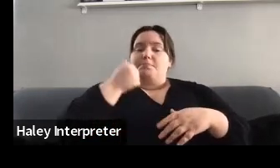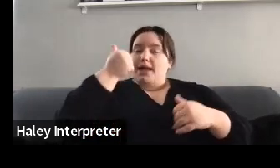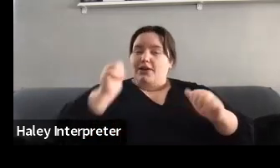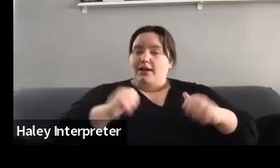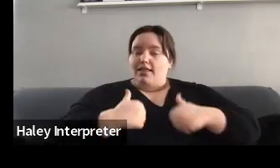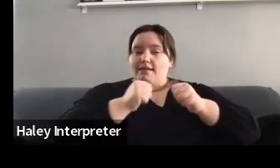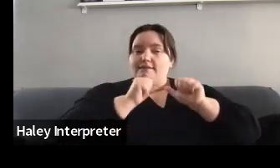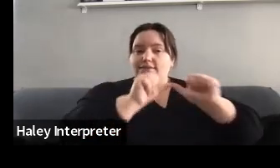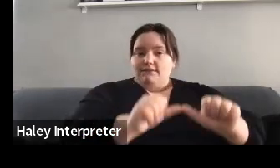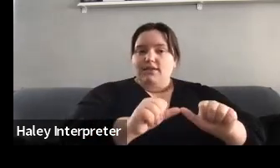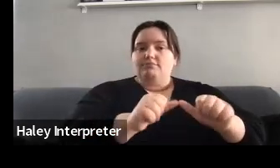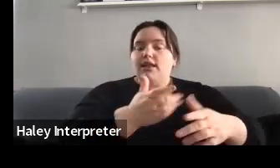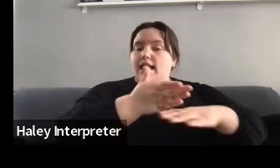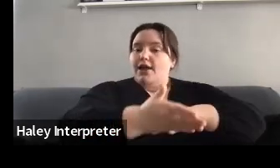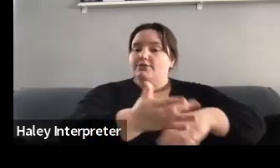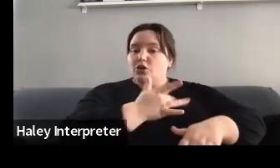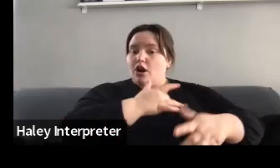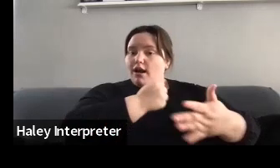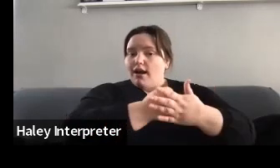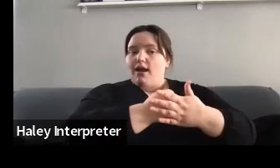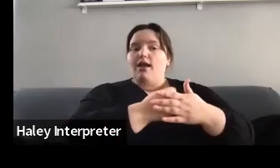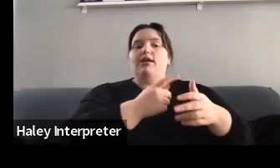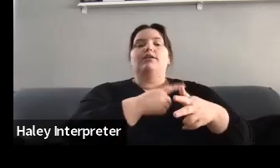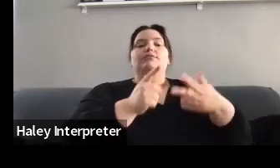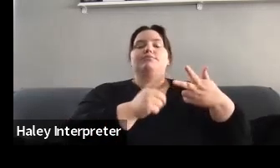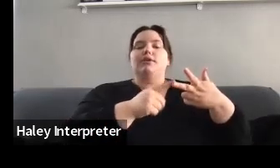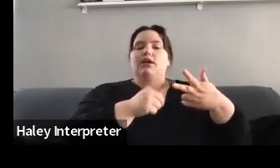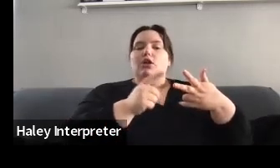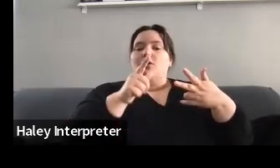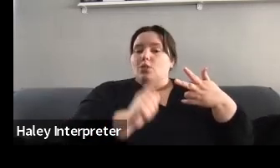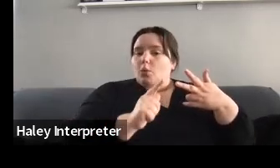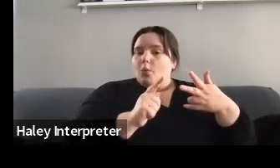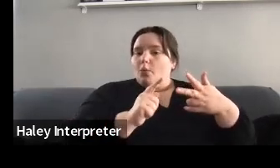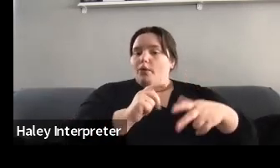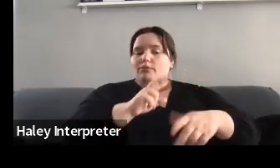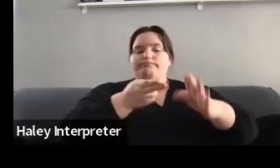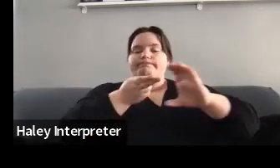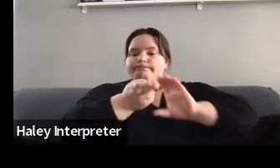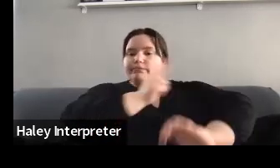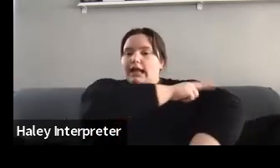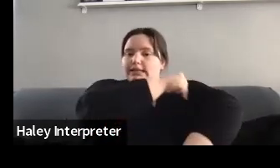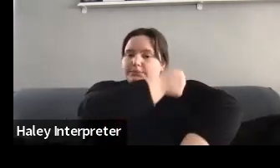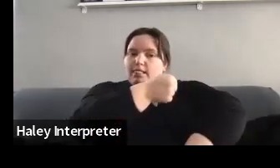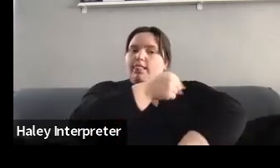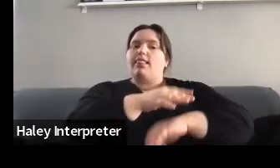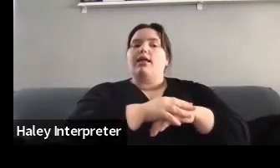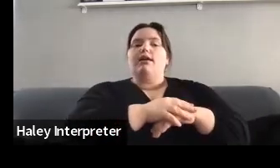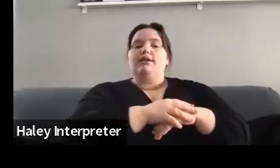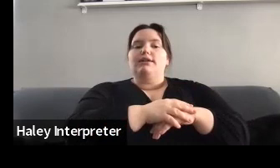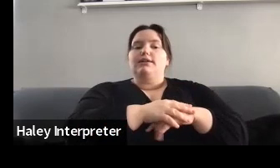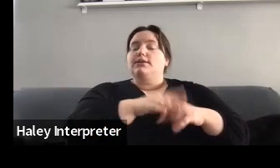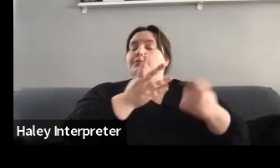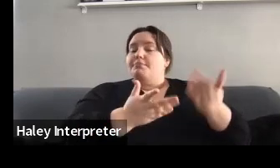general practitioner visits, could lead to weight loss, and could lead to decreased